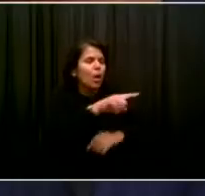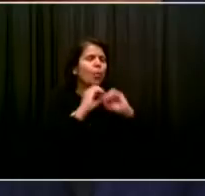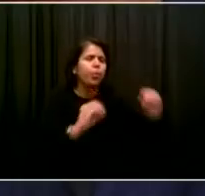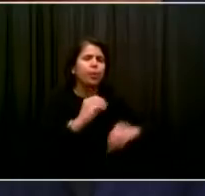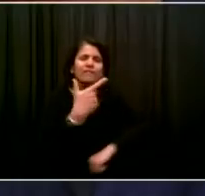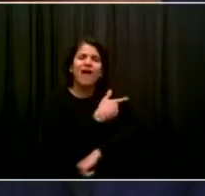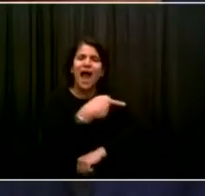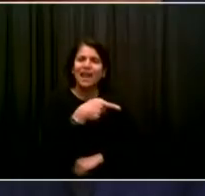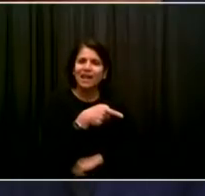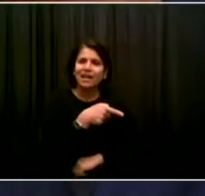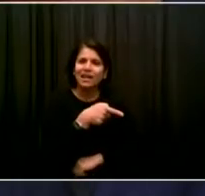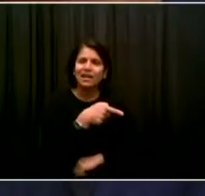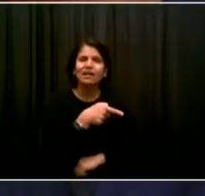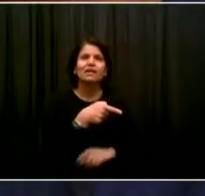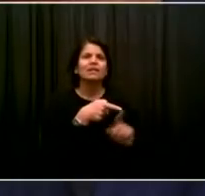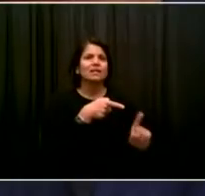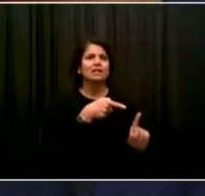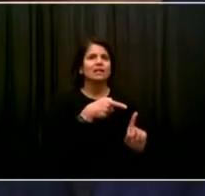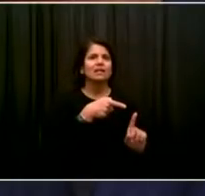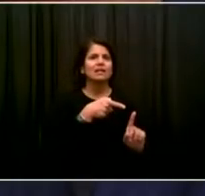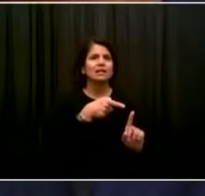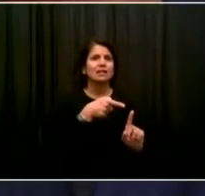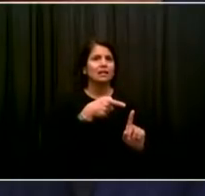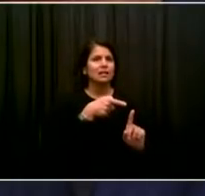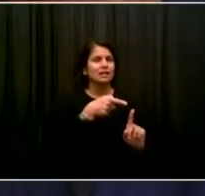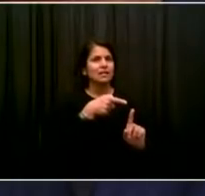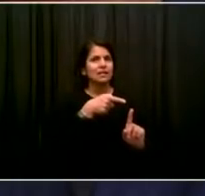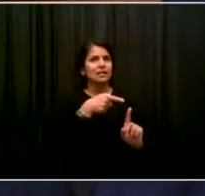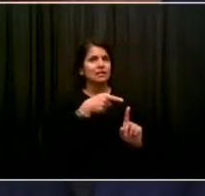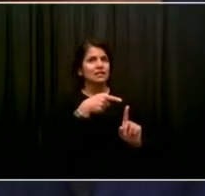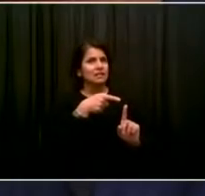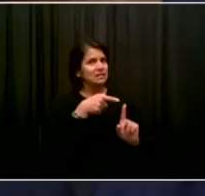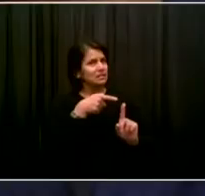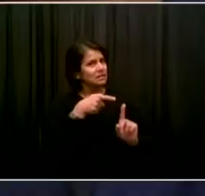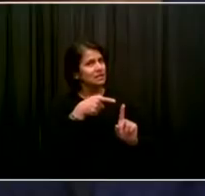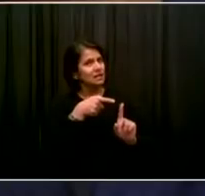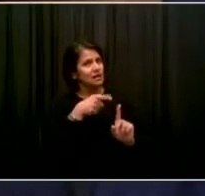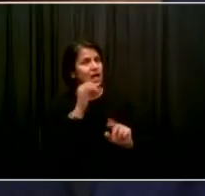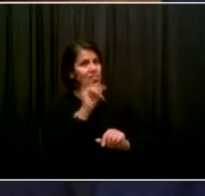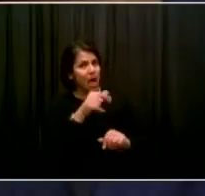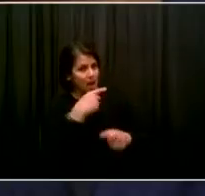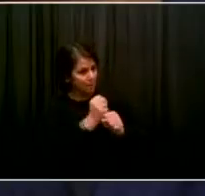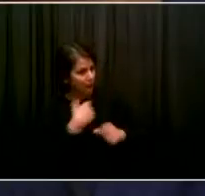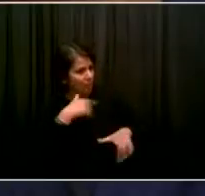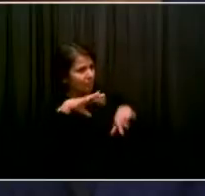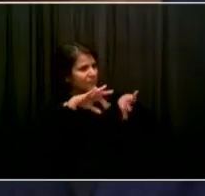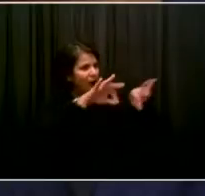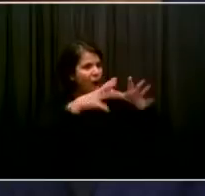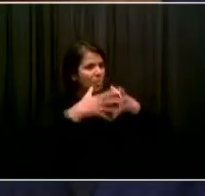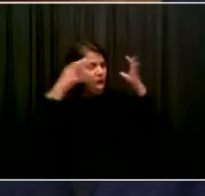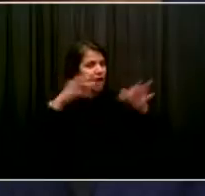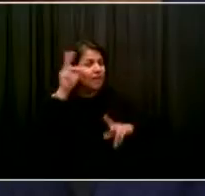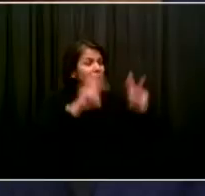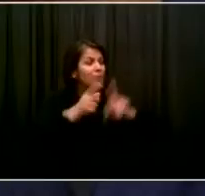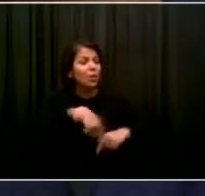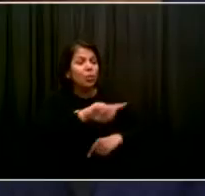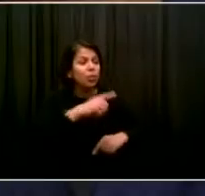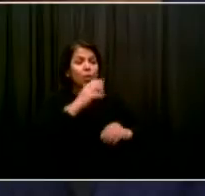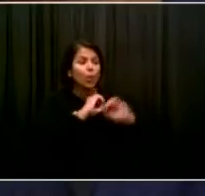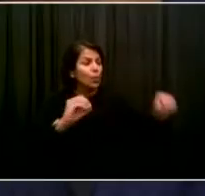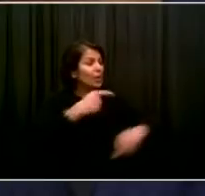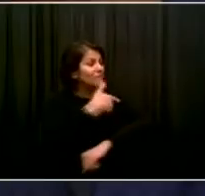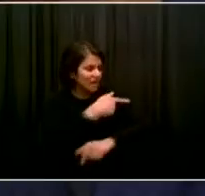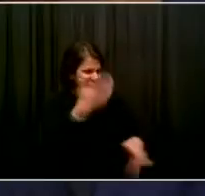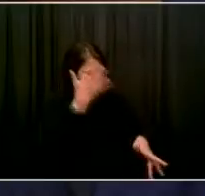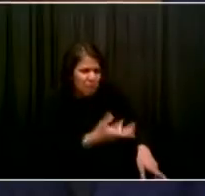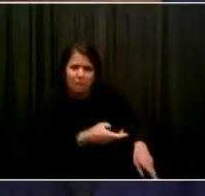Those cases we need to zero in and give them the support that they need. And when you look at the number of cases, and I'm